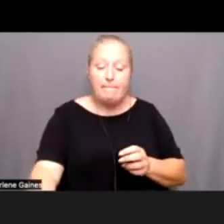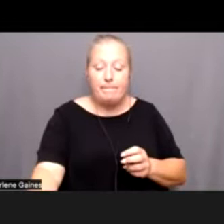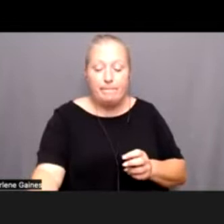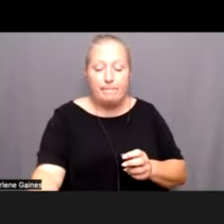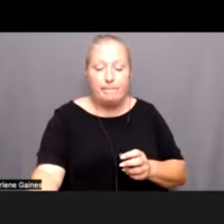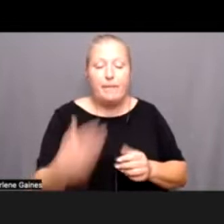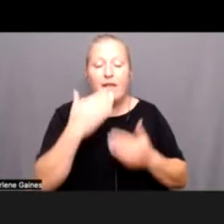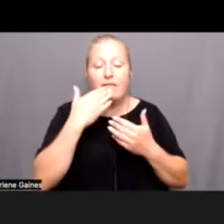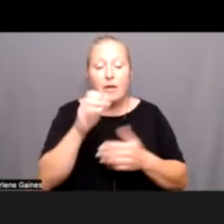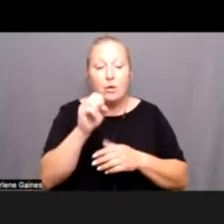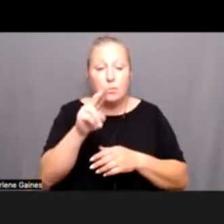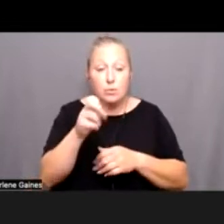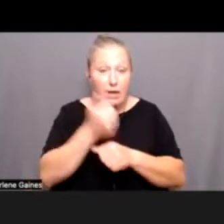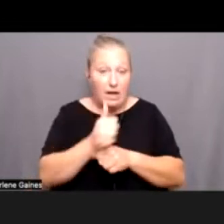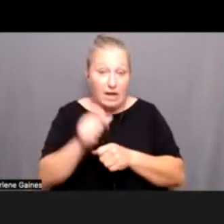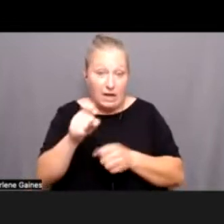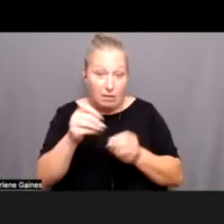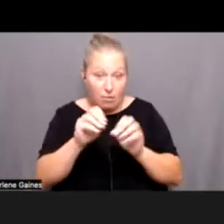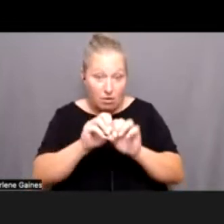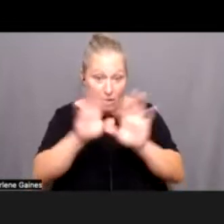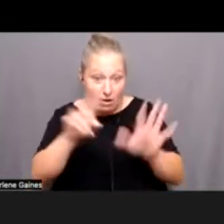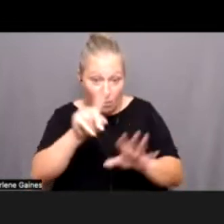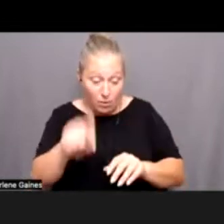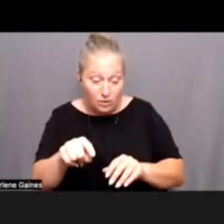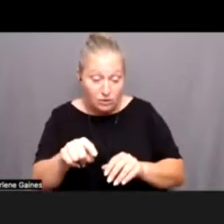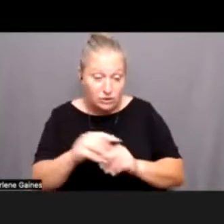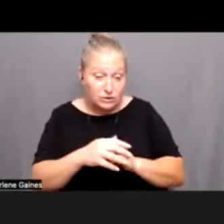Thank you, Sue. Are there any clarifying questions?